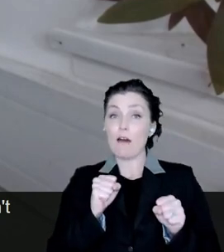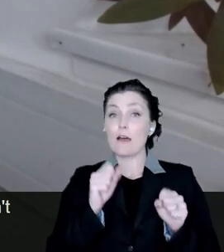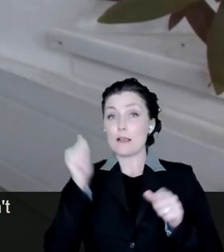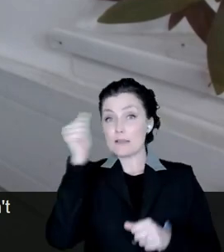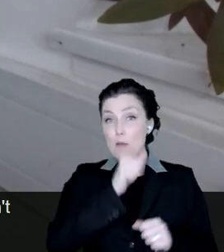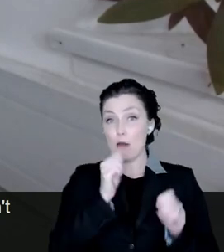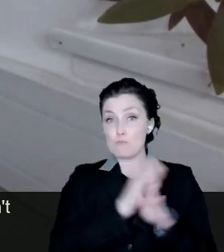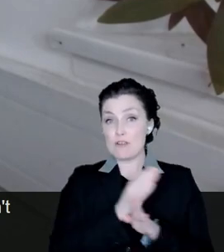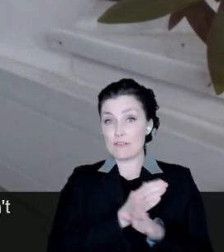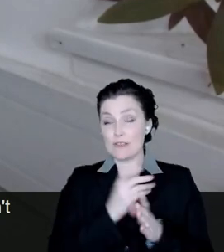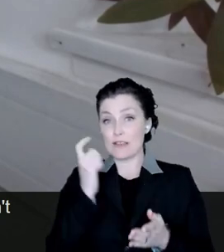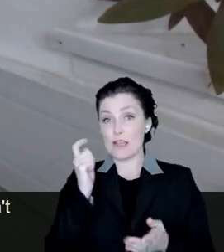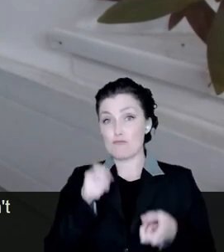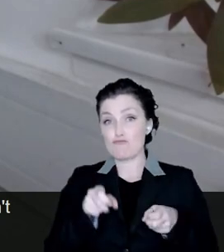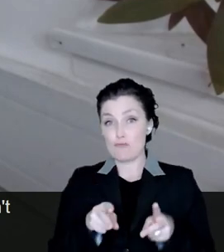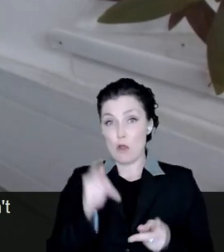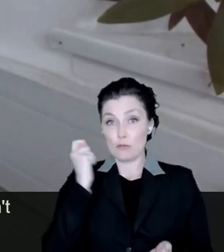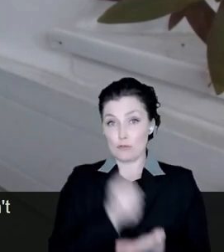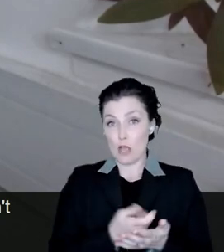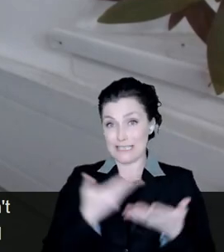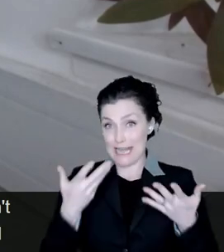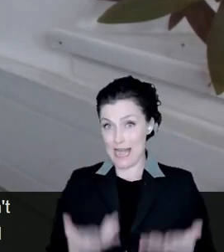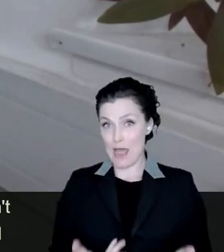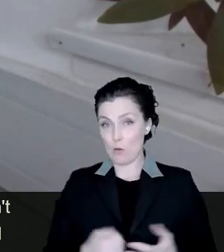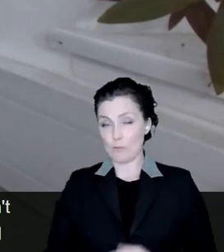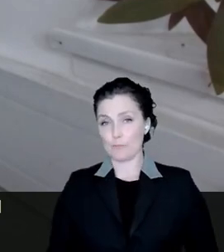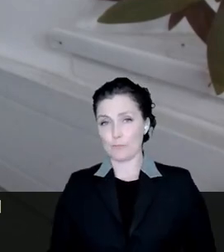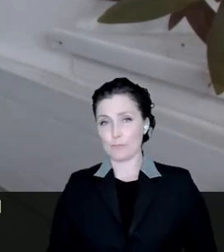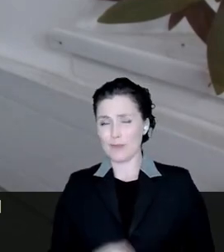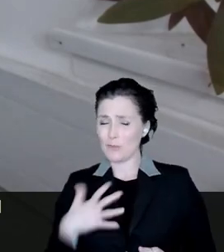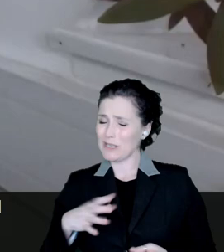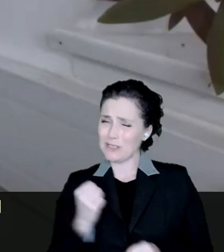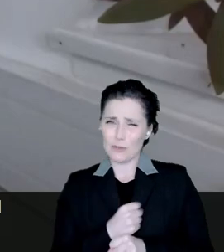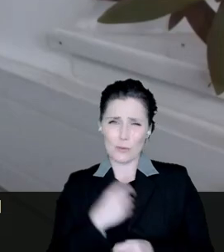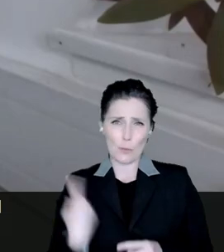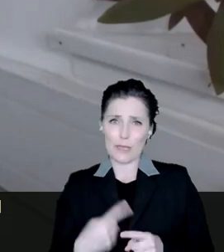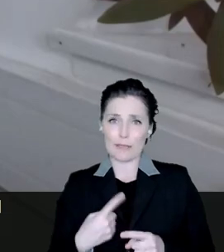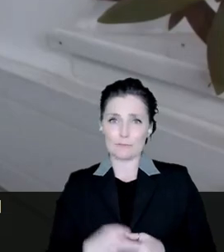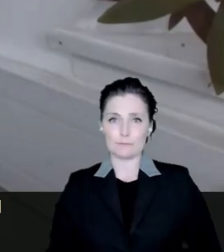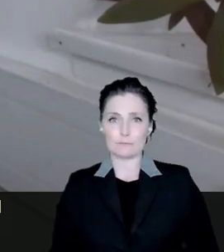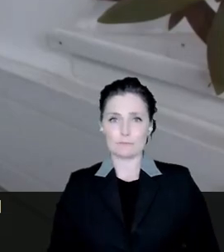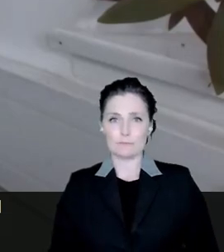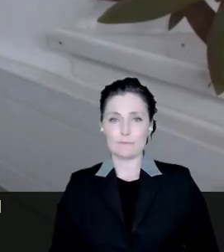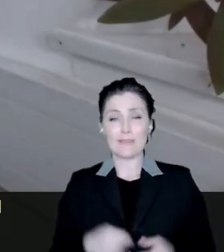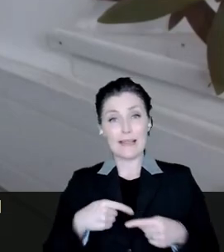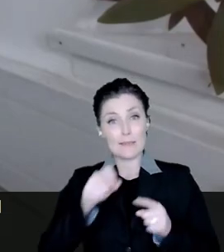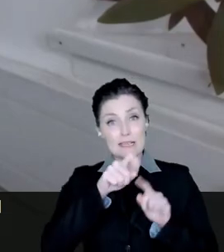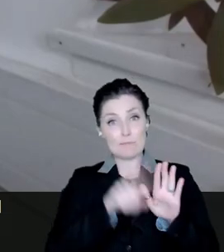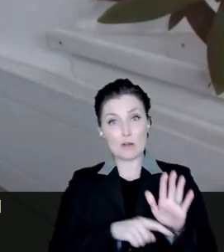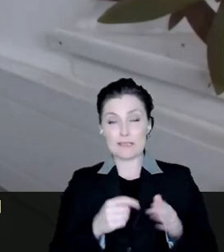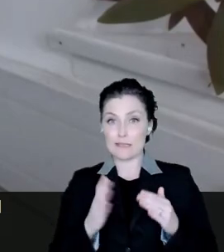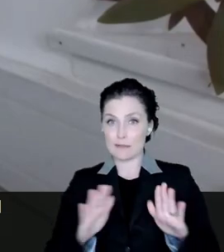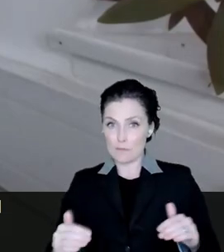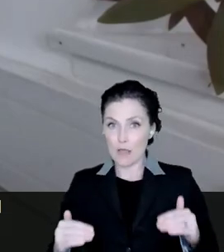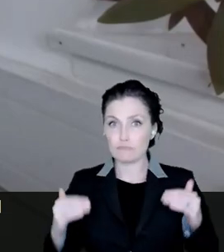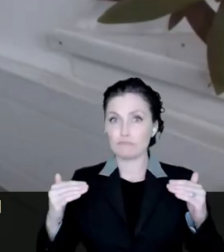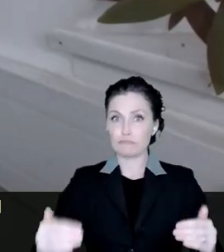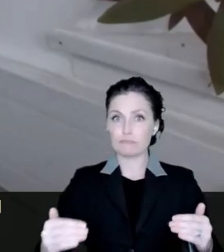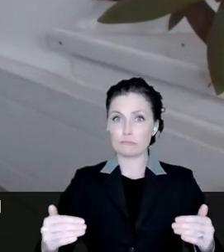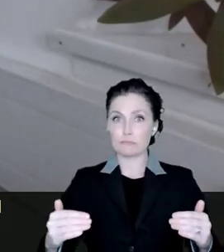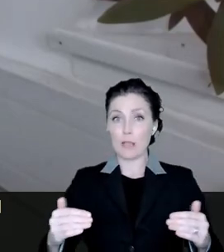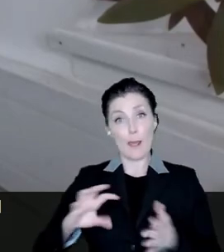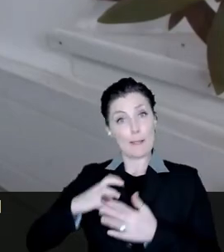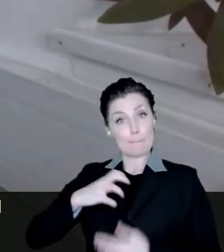there much sooner. And finally, I would just say we need to move forward on these things, not backwards. The mayor has a plan to build